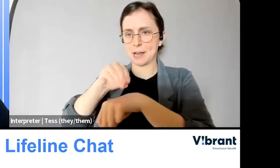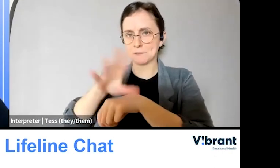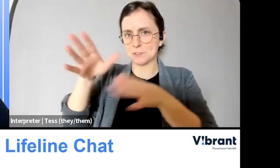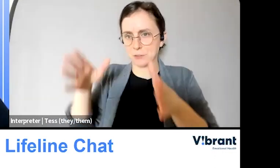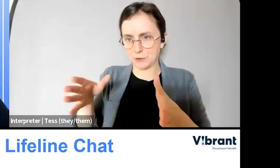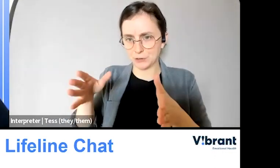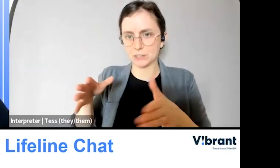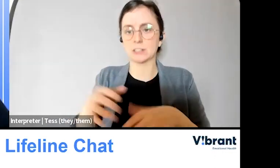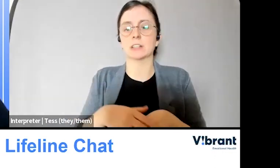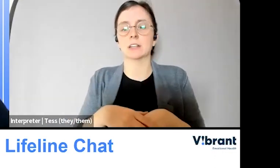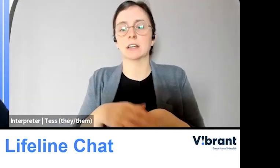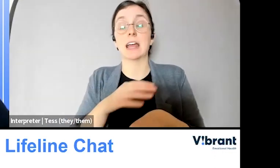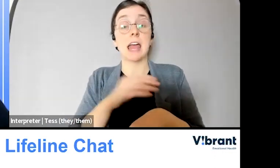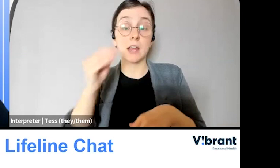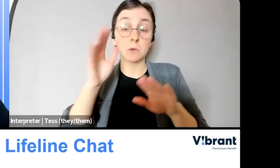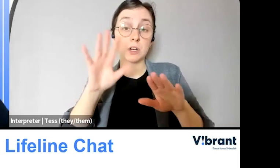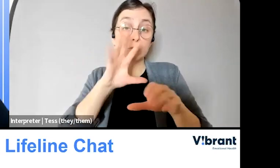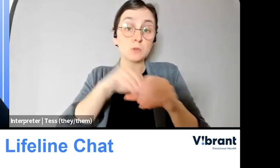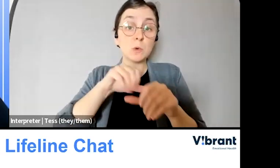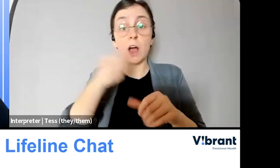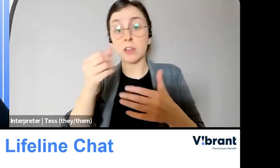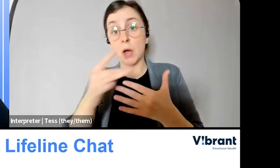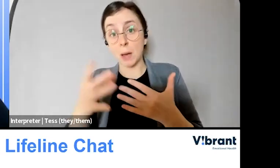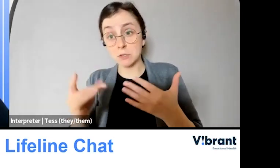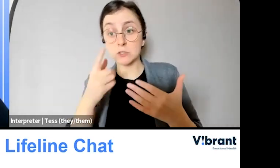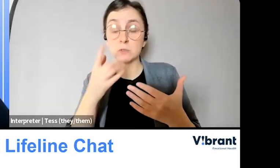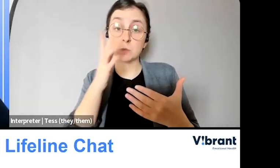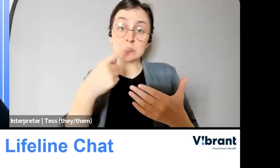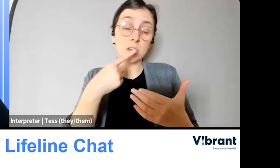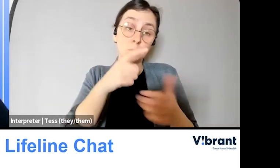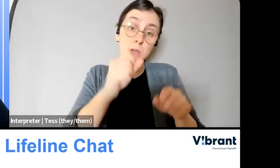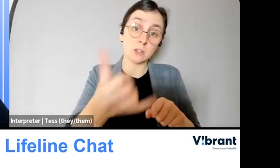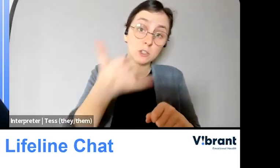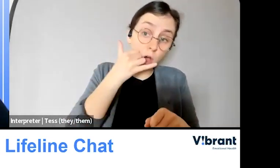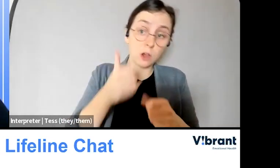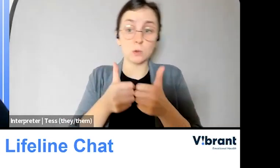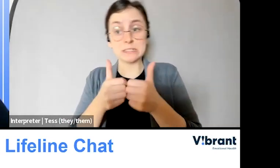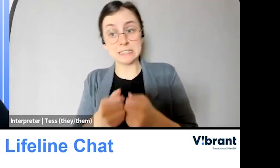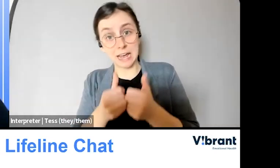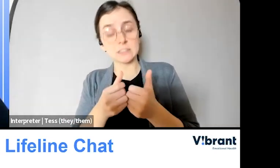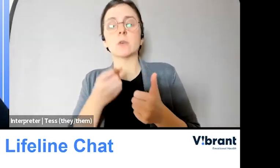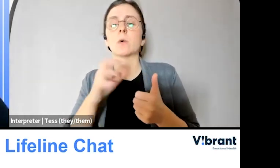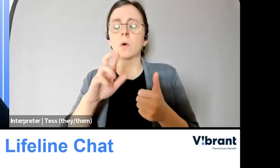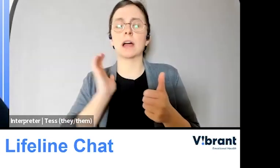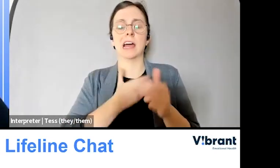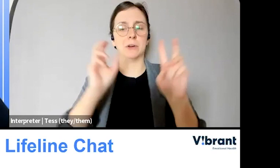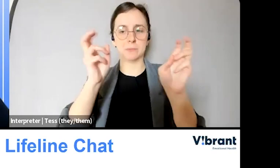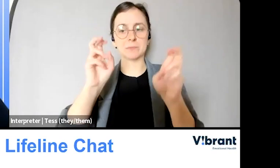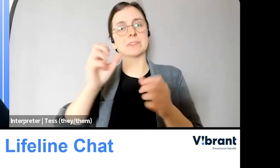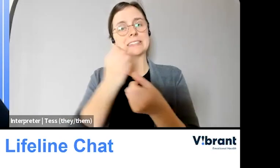provide other options either via phone or text, as well as what we call our safe space for individuals